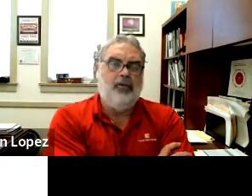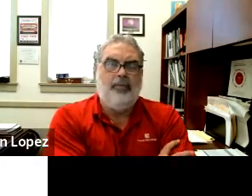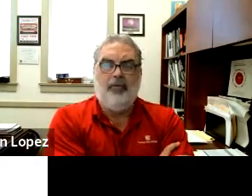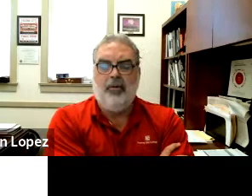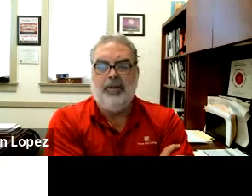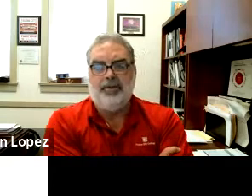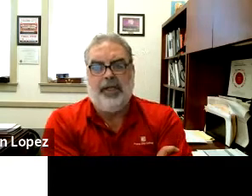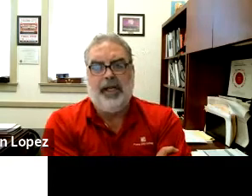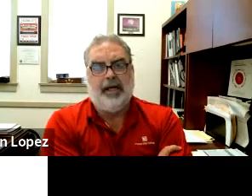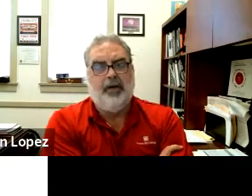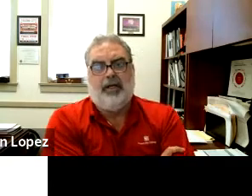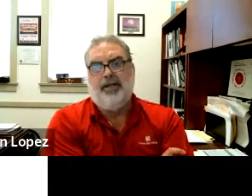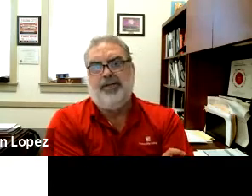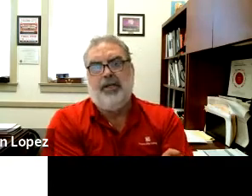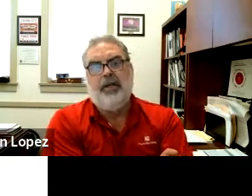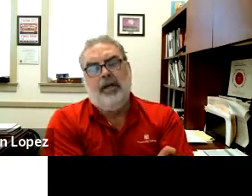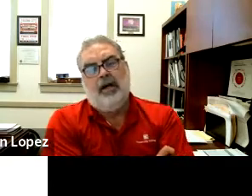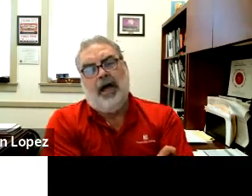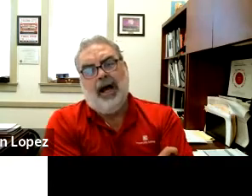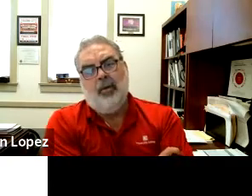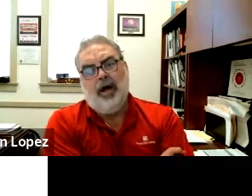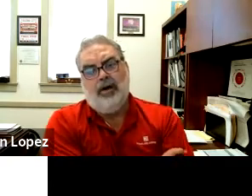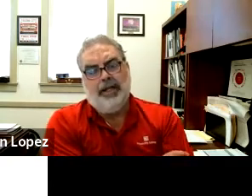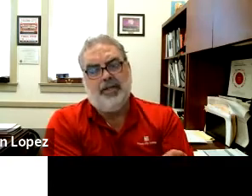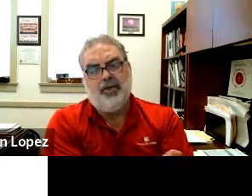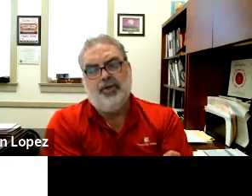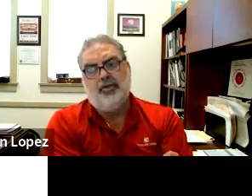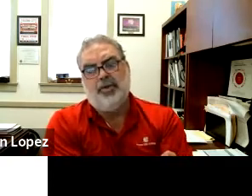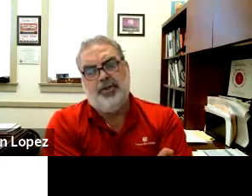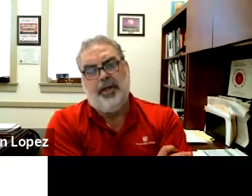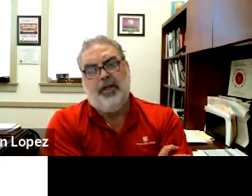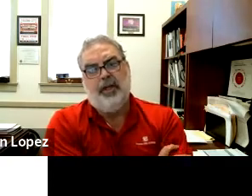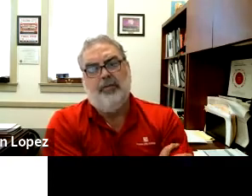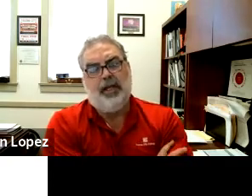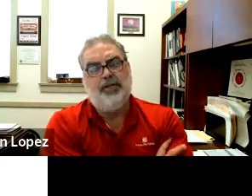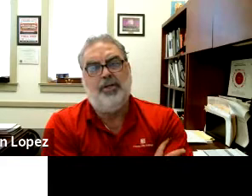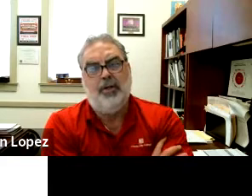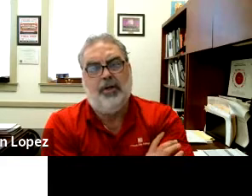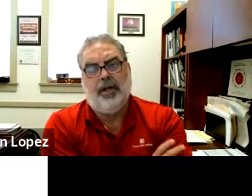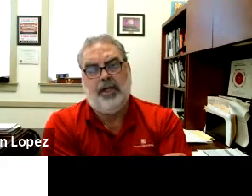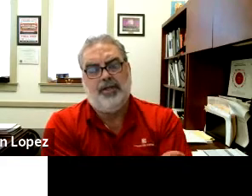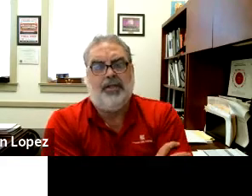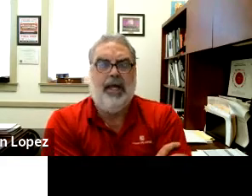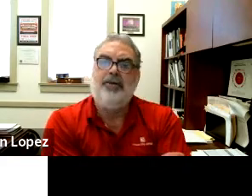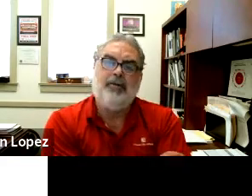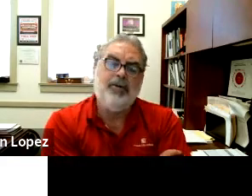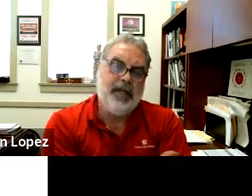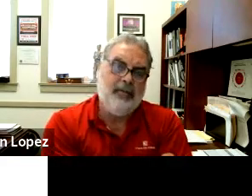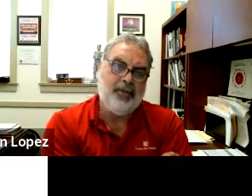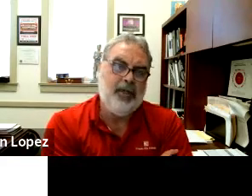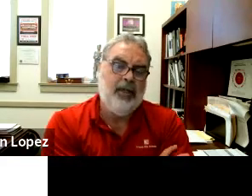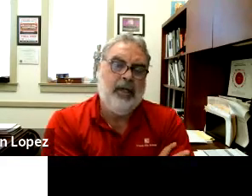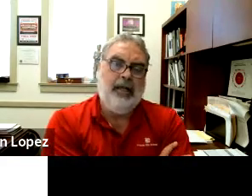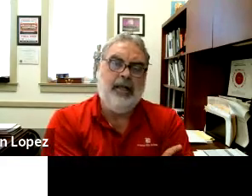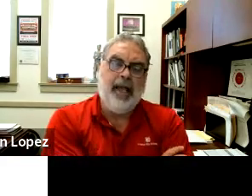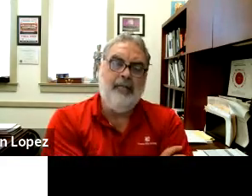the overall performance, was looking at accreditation, how well institutions were doing in relation to the accreditation standards that were